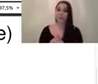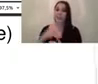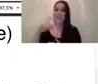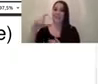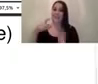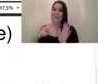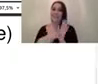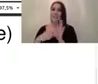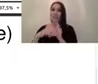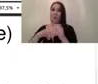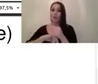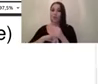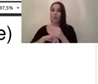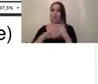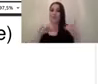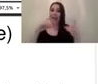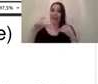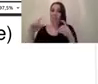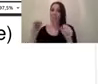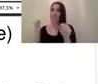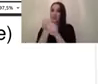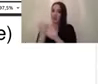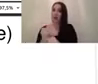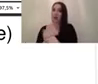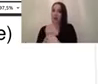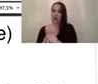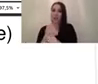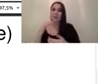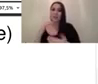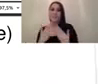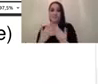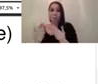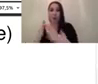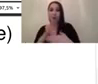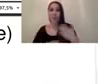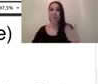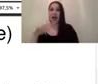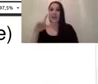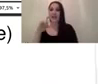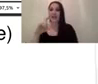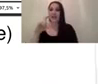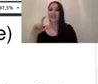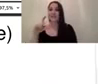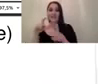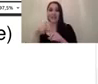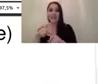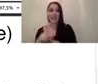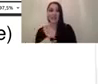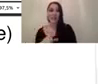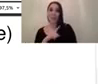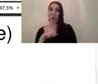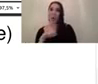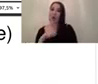than CCD. One of the reasons is actually because of the higher